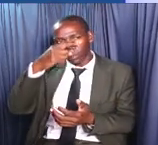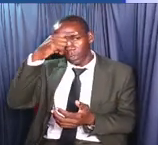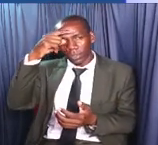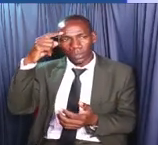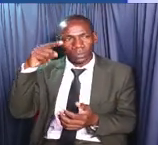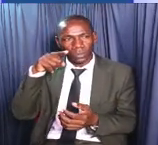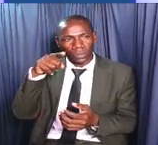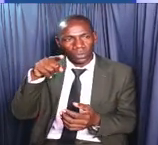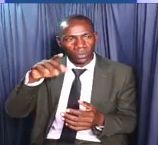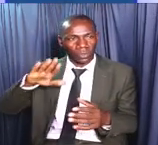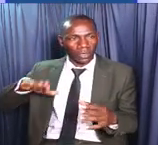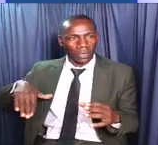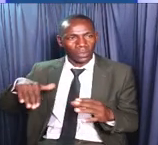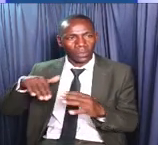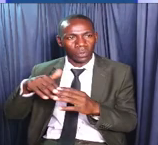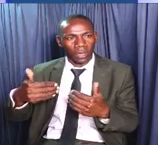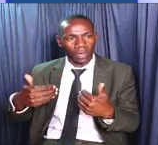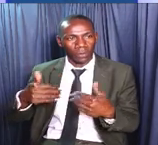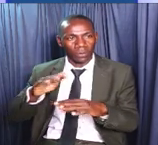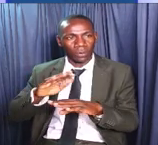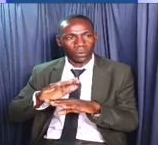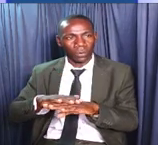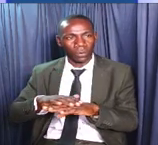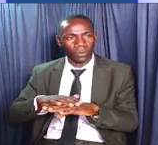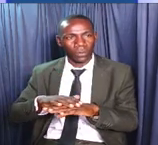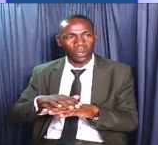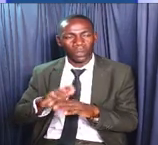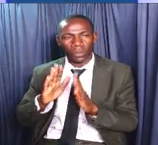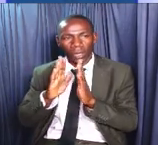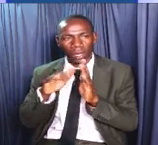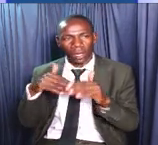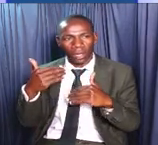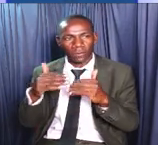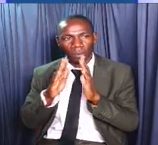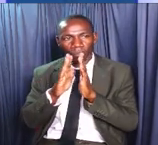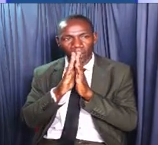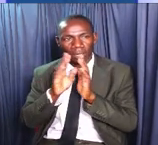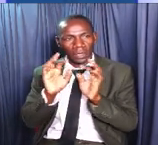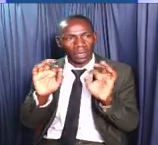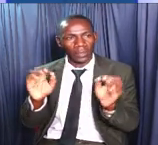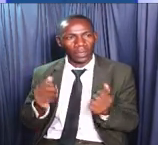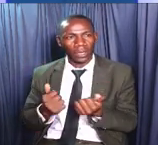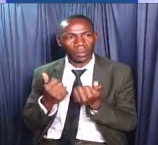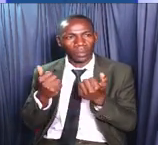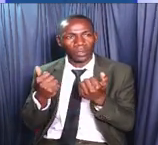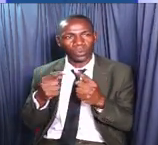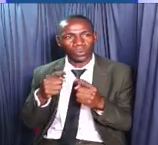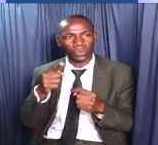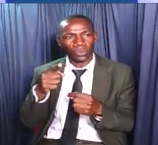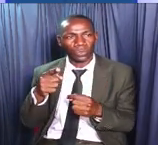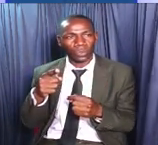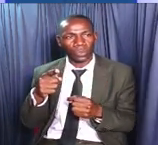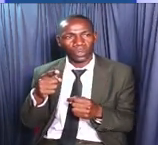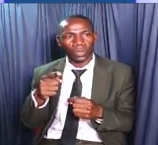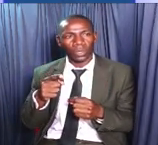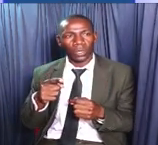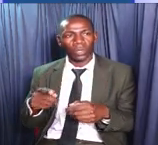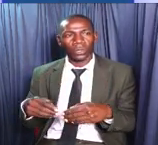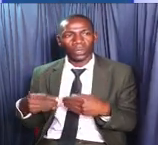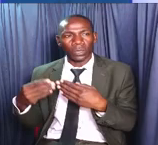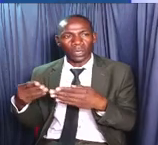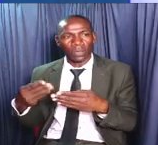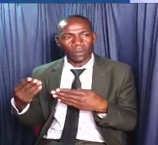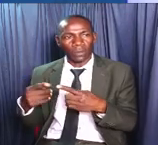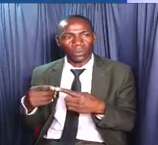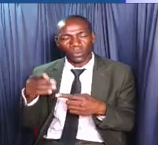ujapochelewa mema. Why when you are late to ujaopa, ujapoomba jambo halijaja. When you pray for something it doesn't happen to be. Ujapotolea Mungu ujafikia